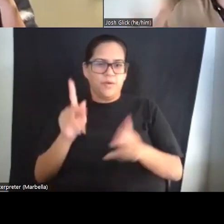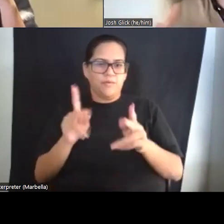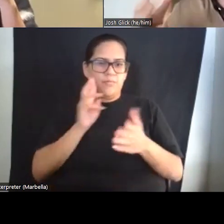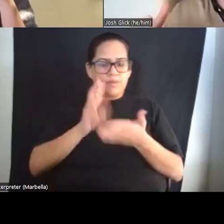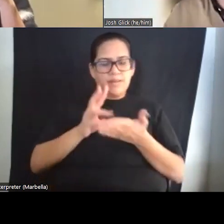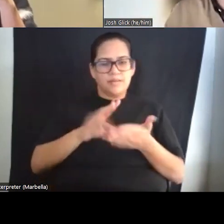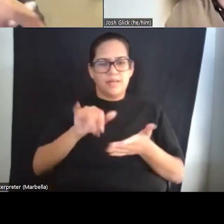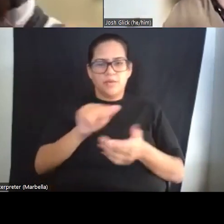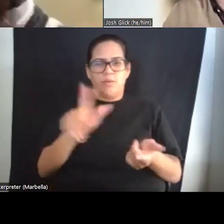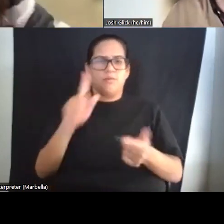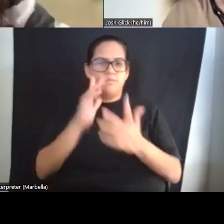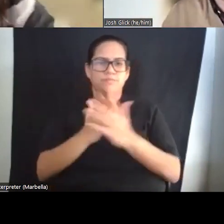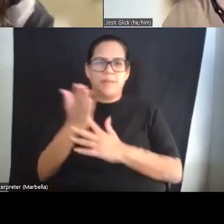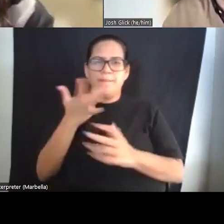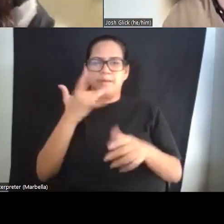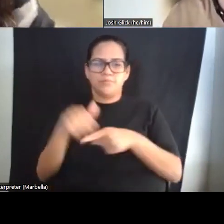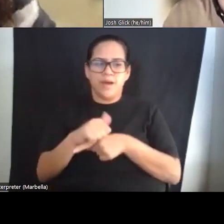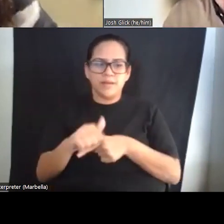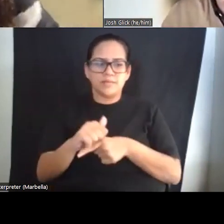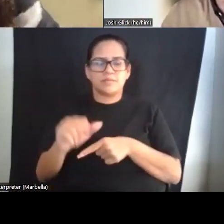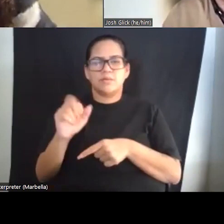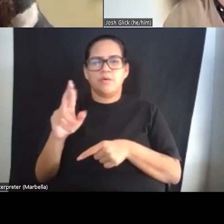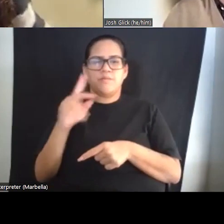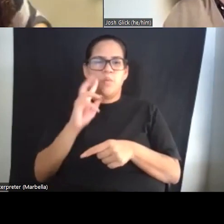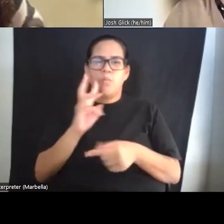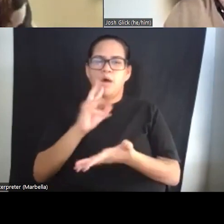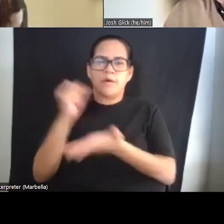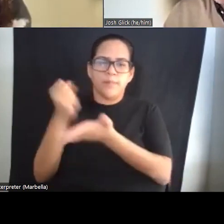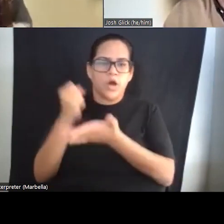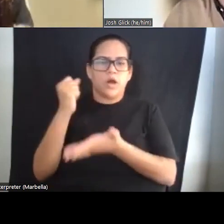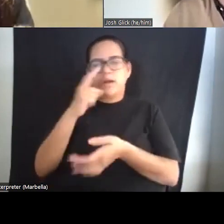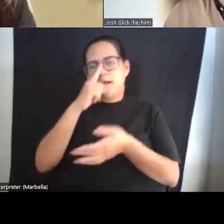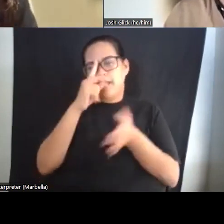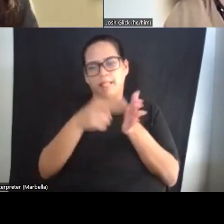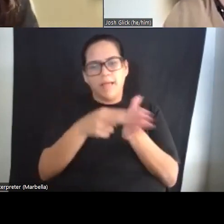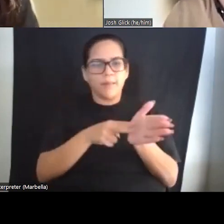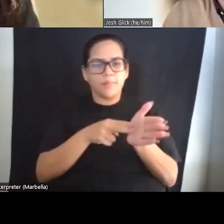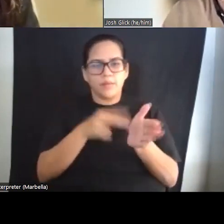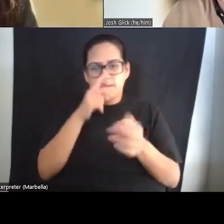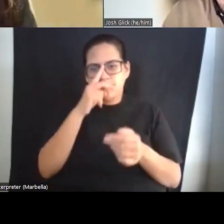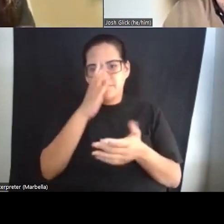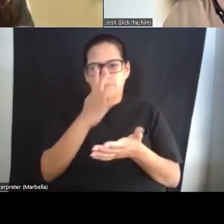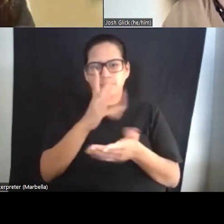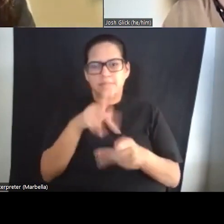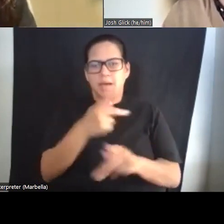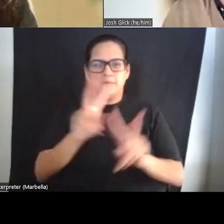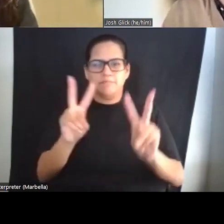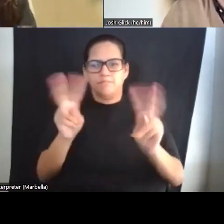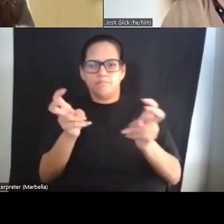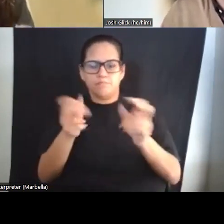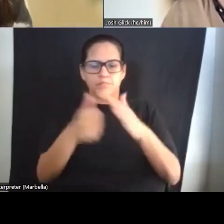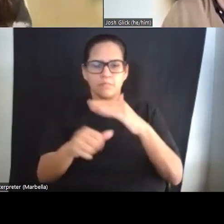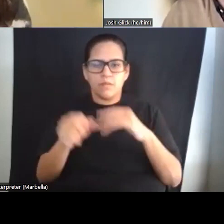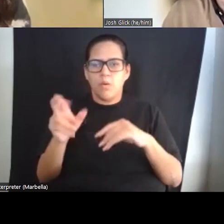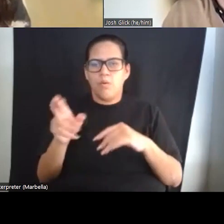all are thinking through issues of best practices for watermarking, for labeling? Is, you know, some kind of subtitle often enough, or is it really